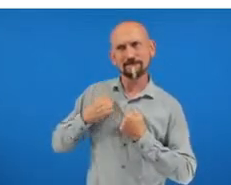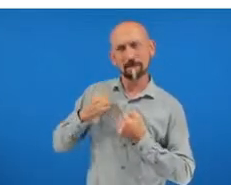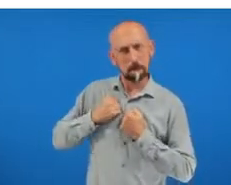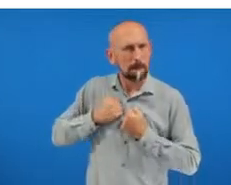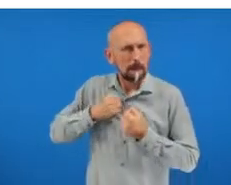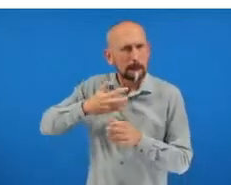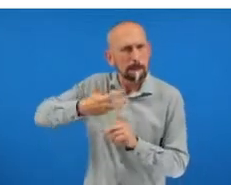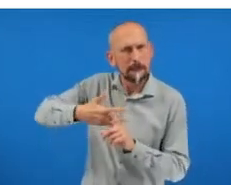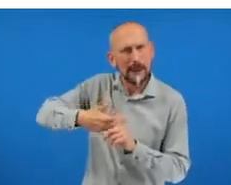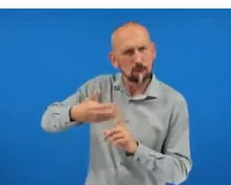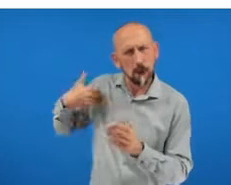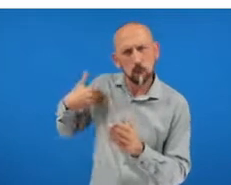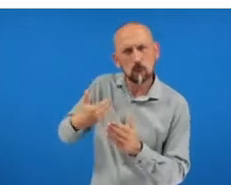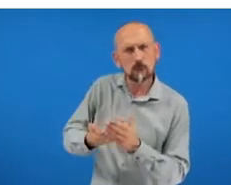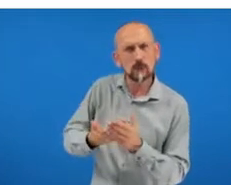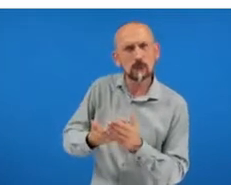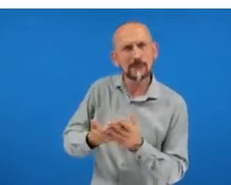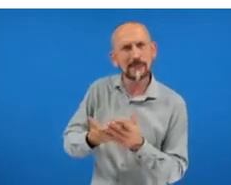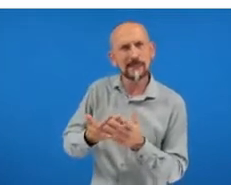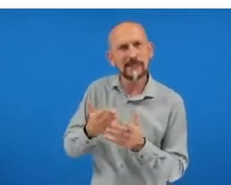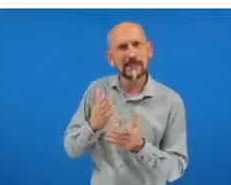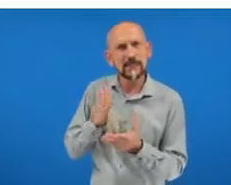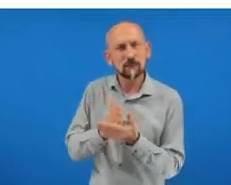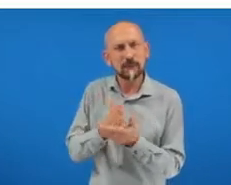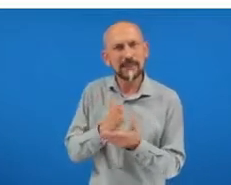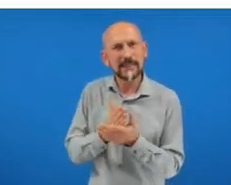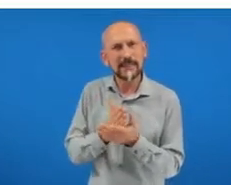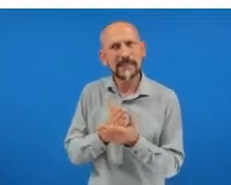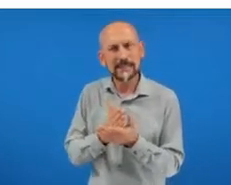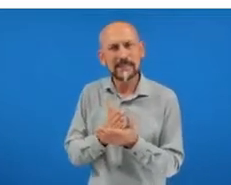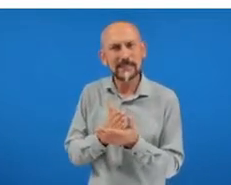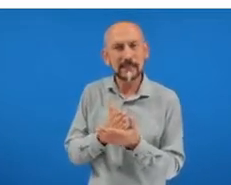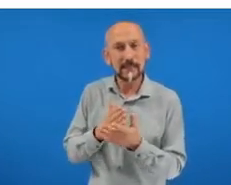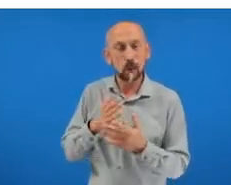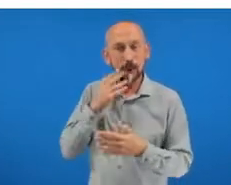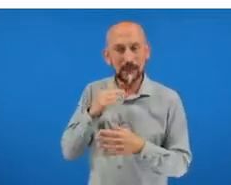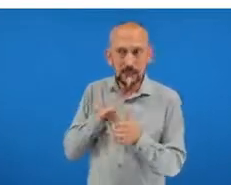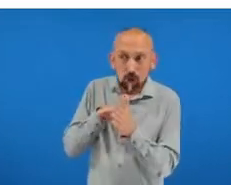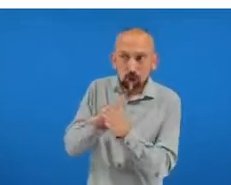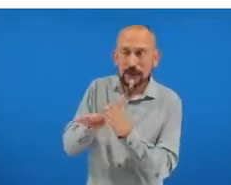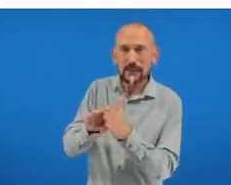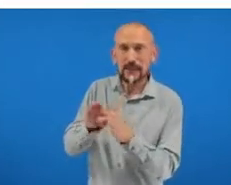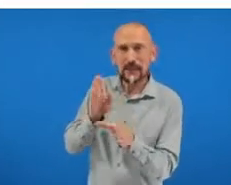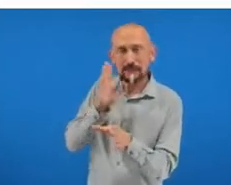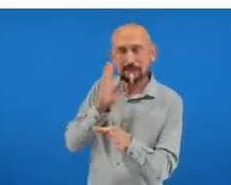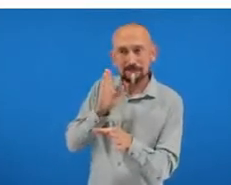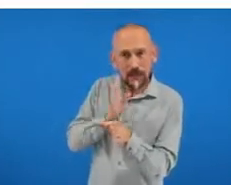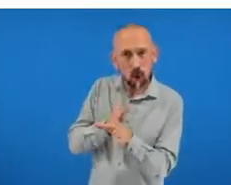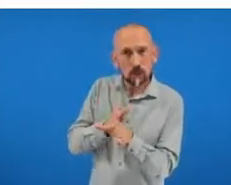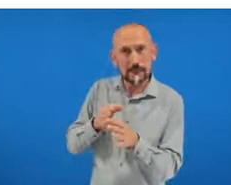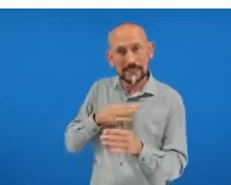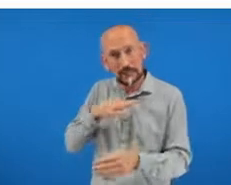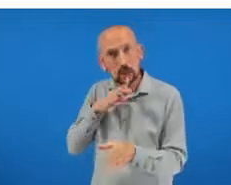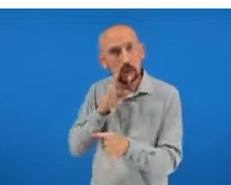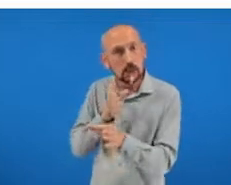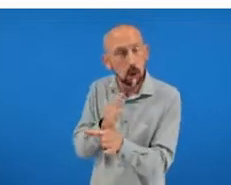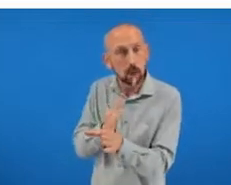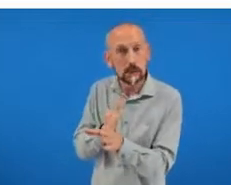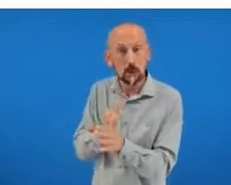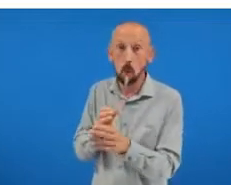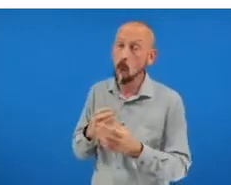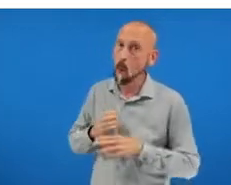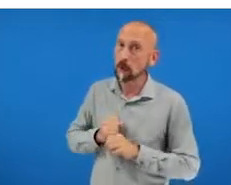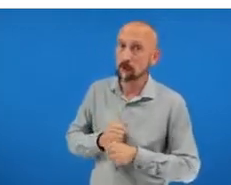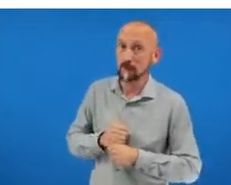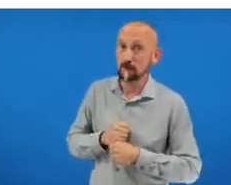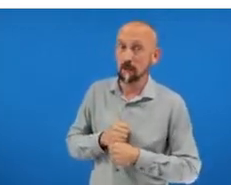in it was stressful for me gaining access to become a clinical psychologist in the first place. I had to learn